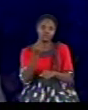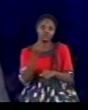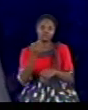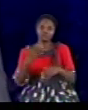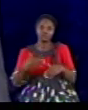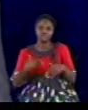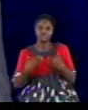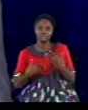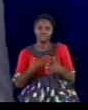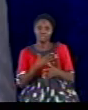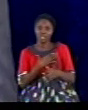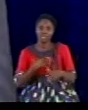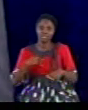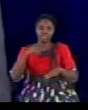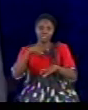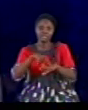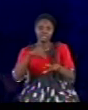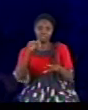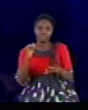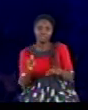and timely